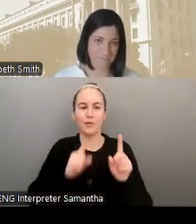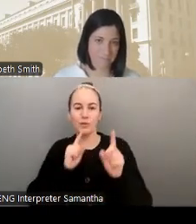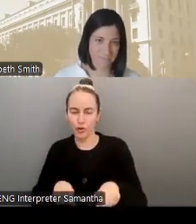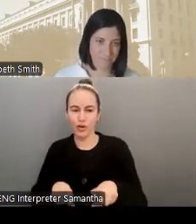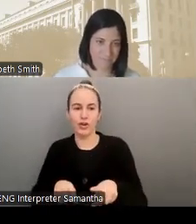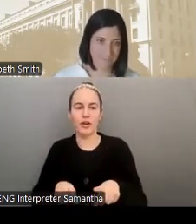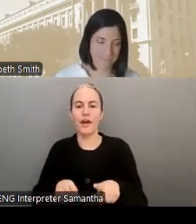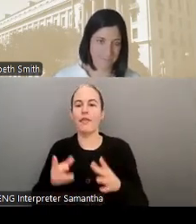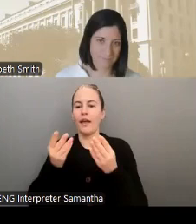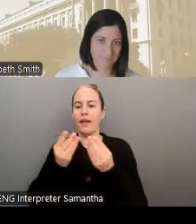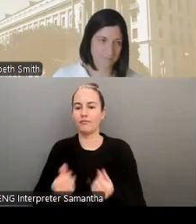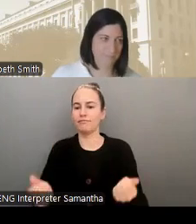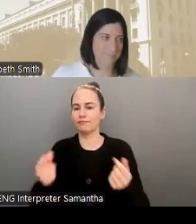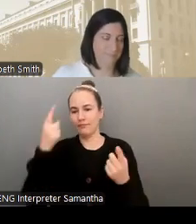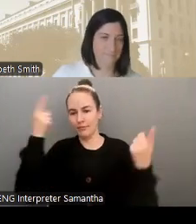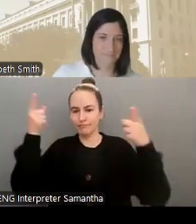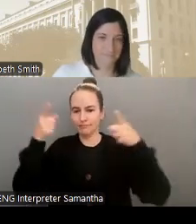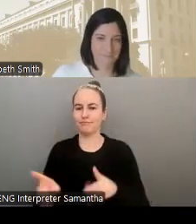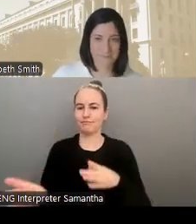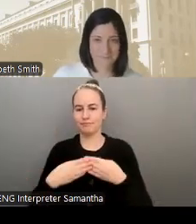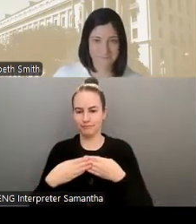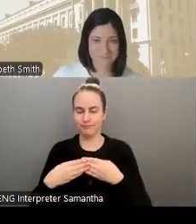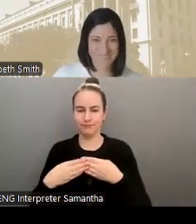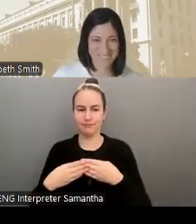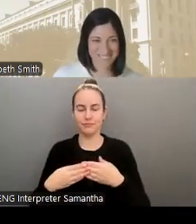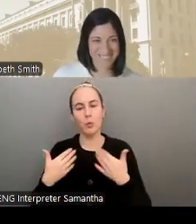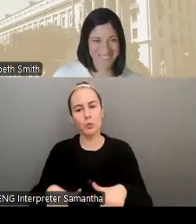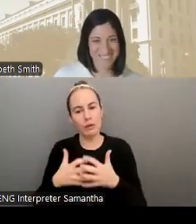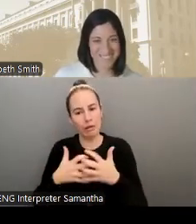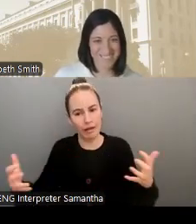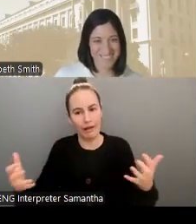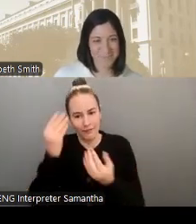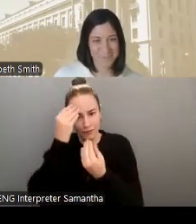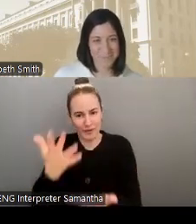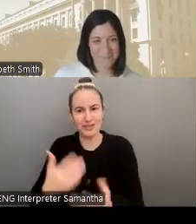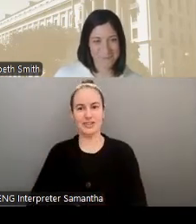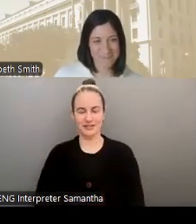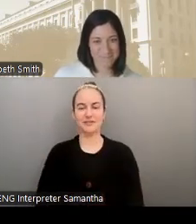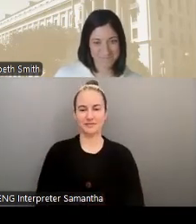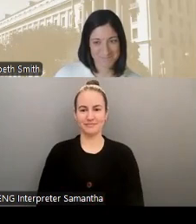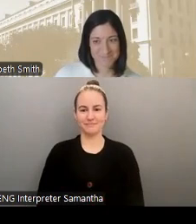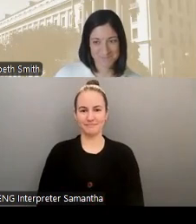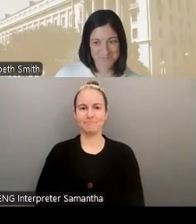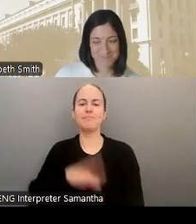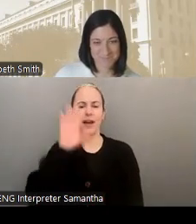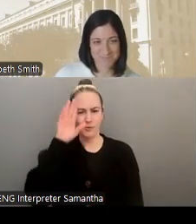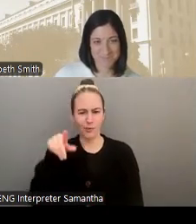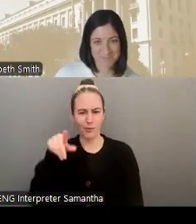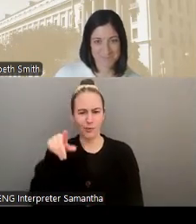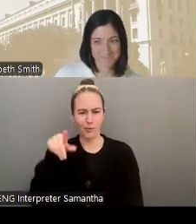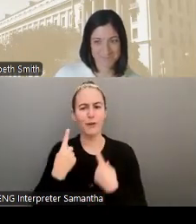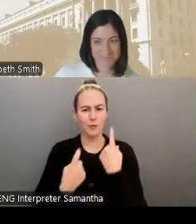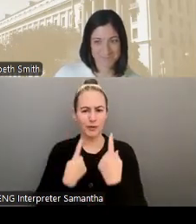and closure. So it's going to be a lot. We know there's likely going to be questions related to everything that